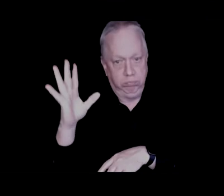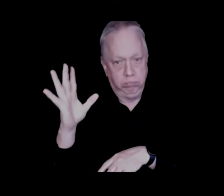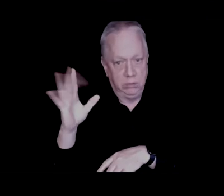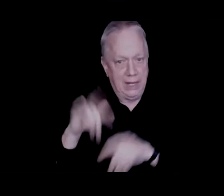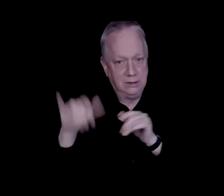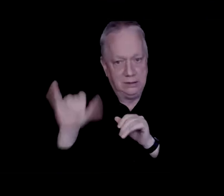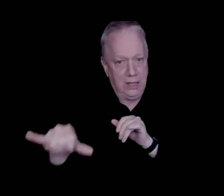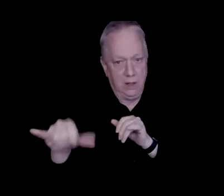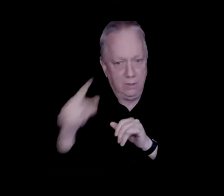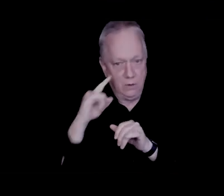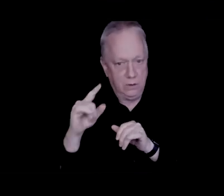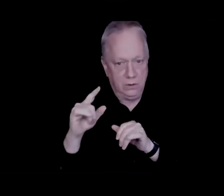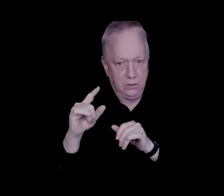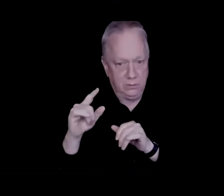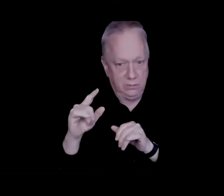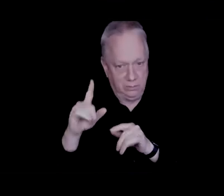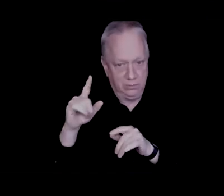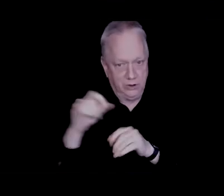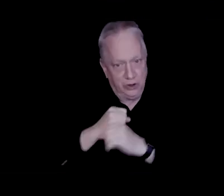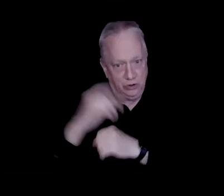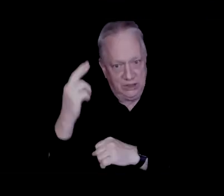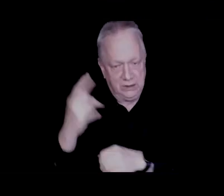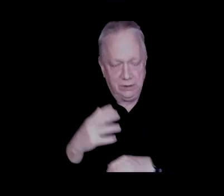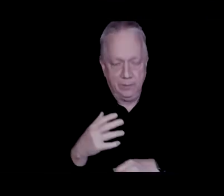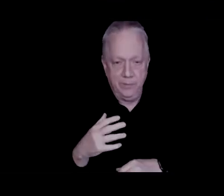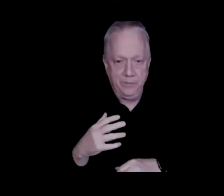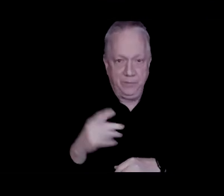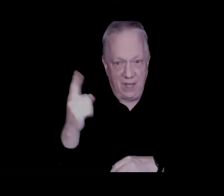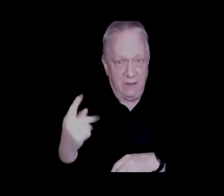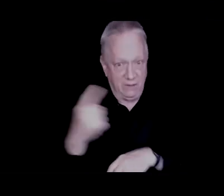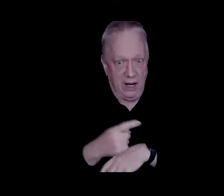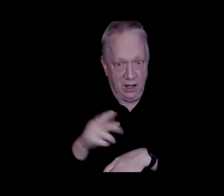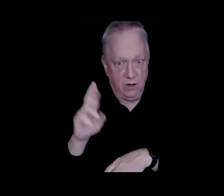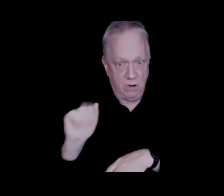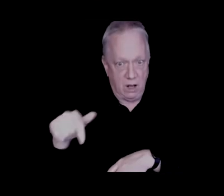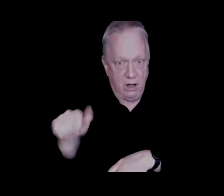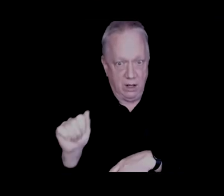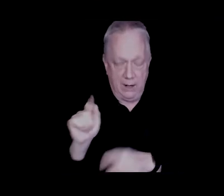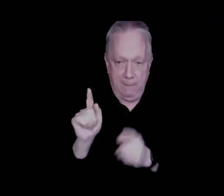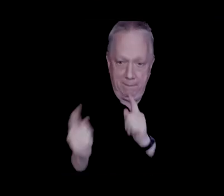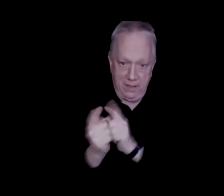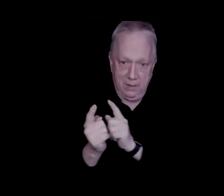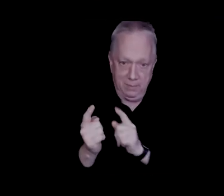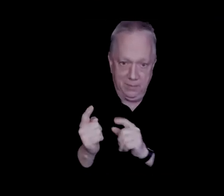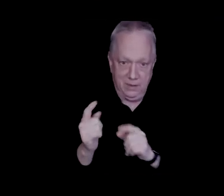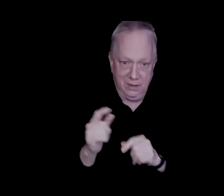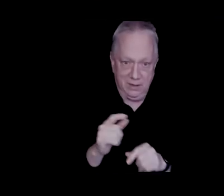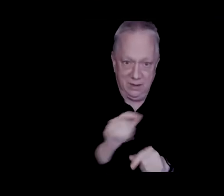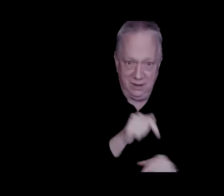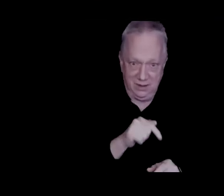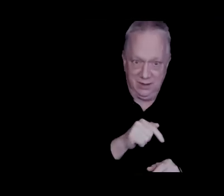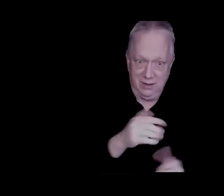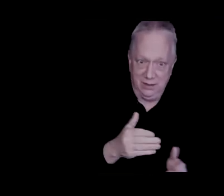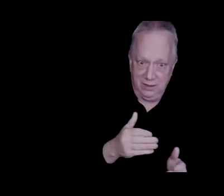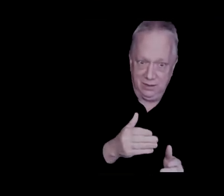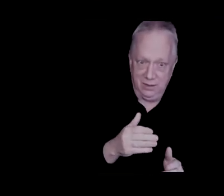Raqqa for security reasons. And he spent half a day in Raqqa. And I met him in Erbil,